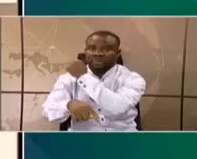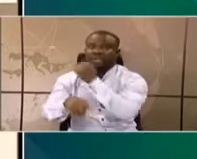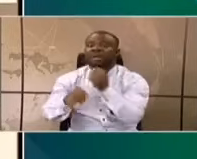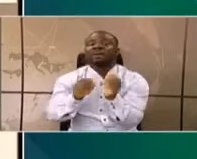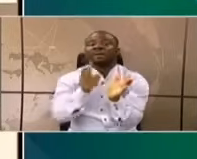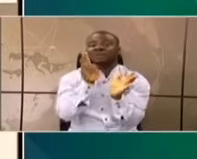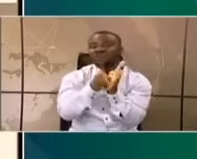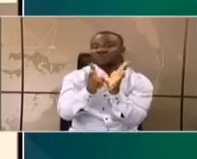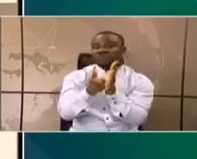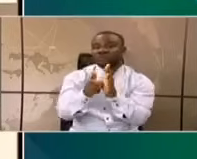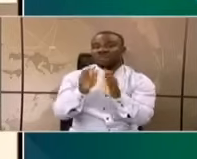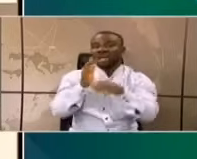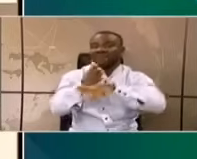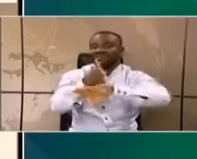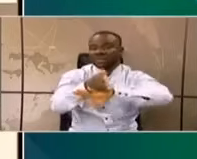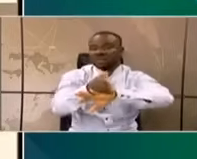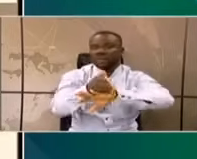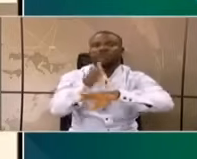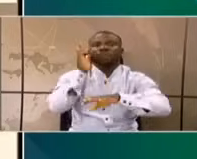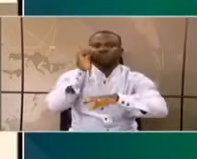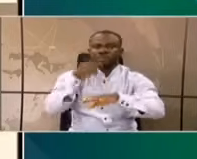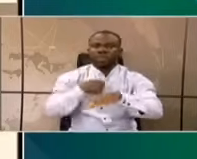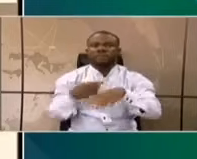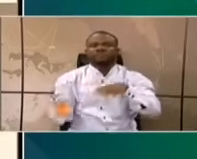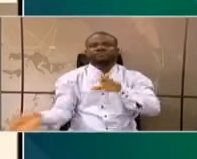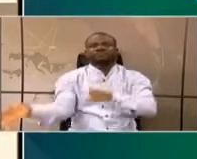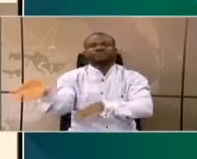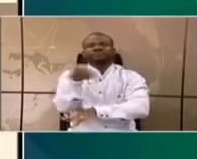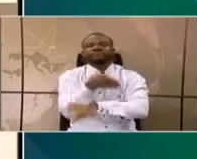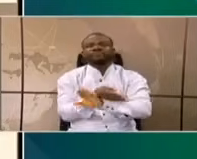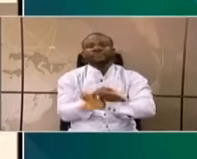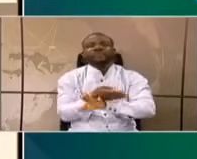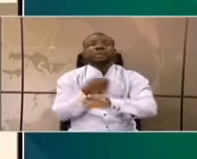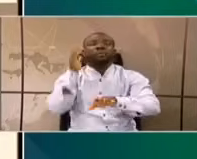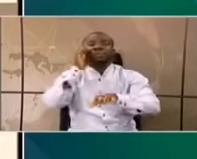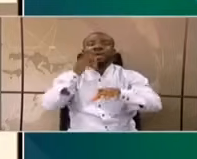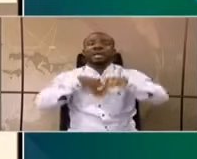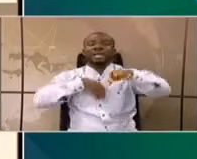so. Na me de akwa ye nsua no. Ojai.